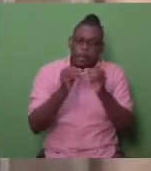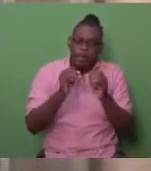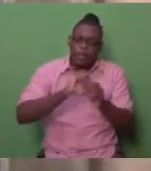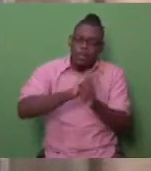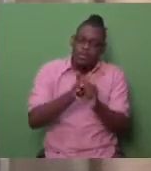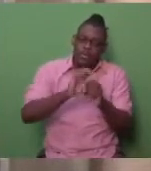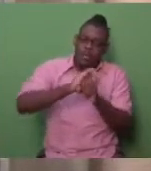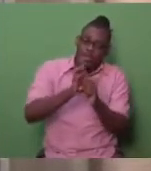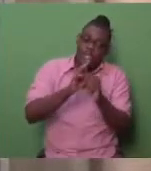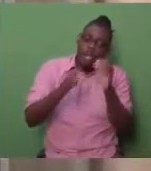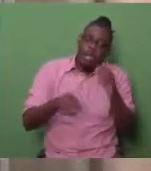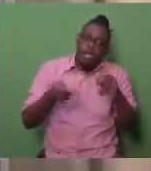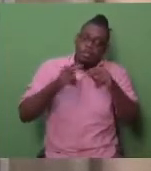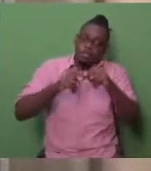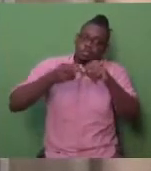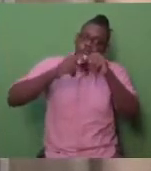extension.